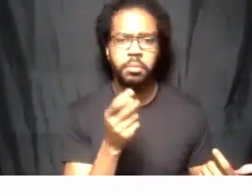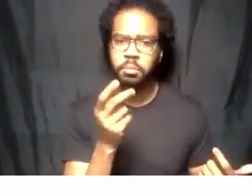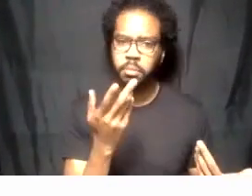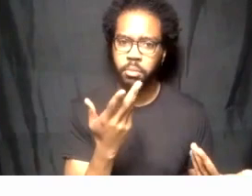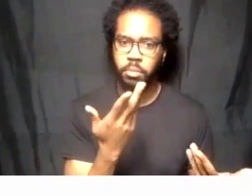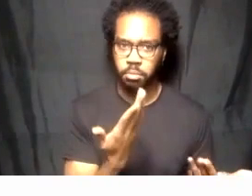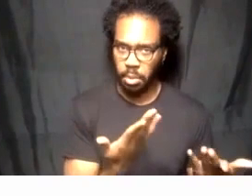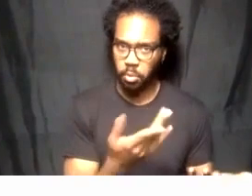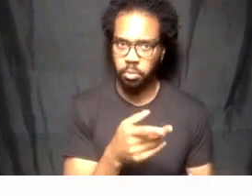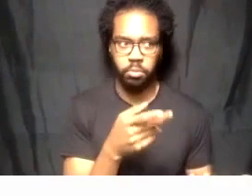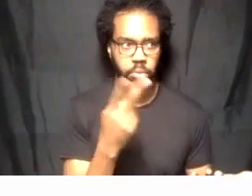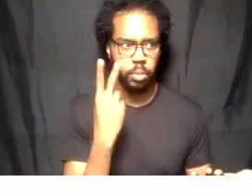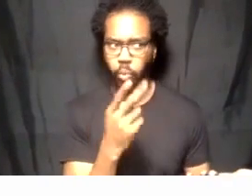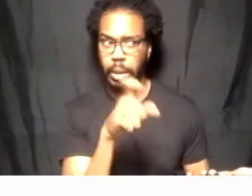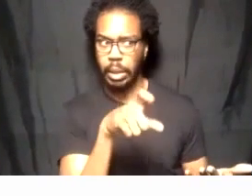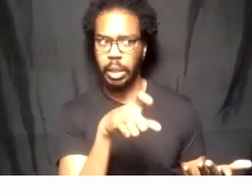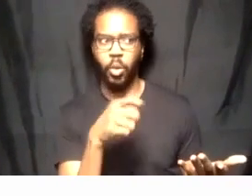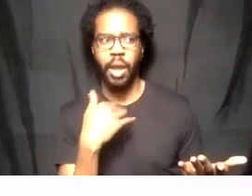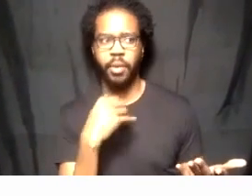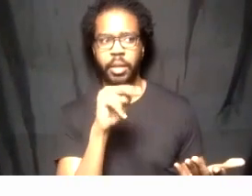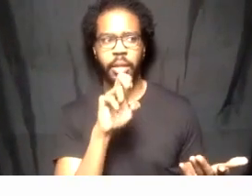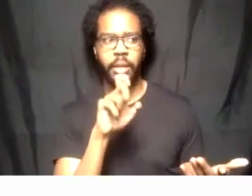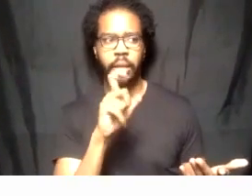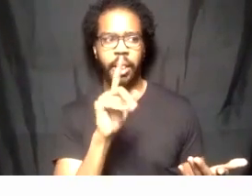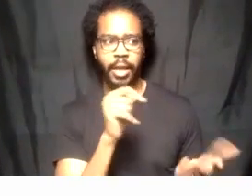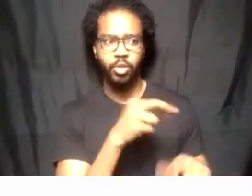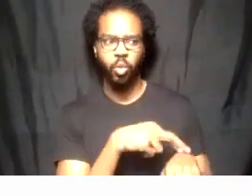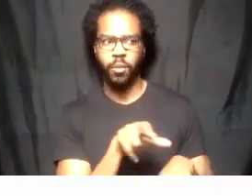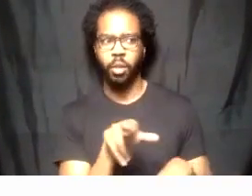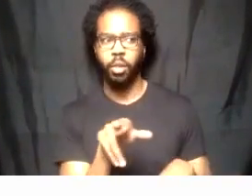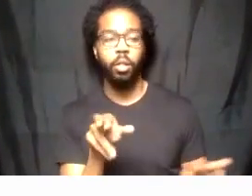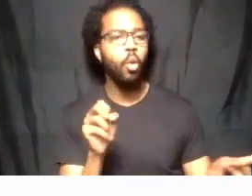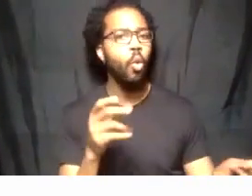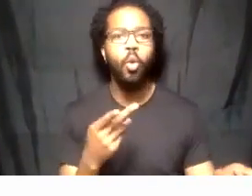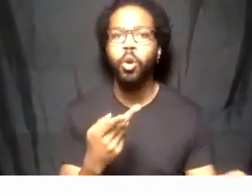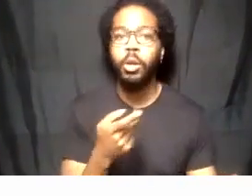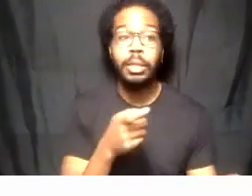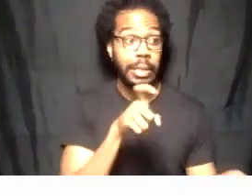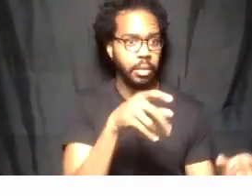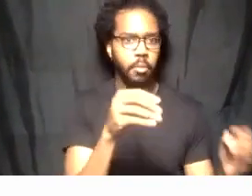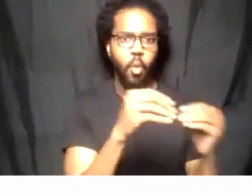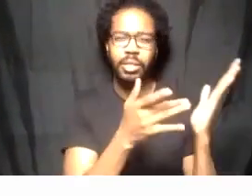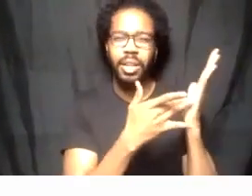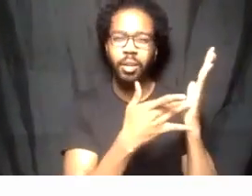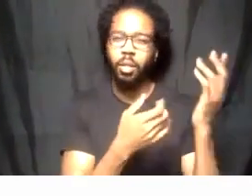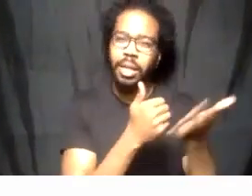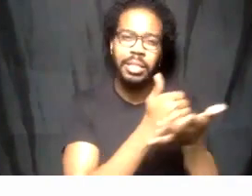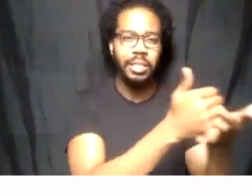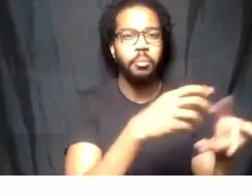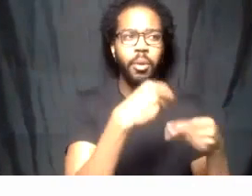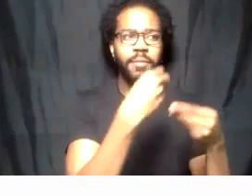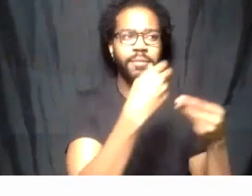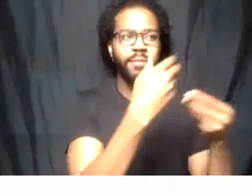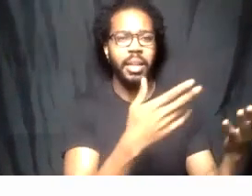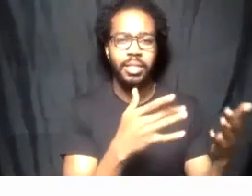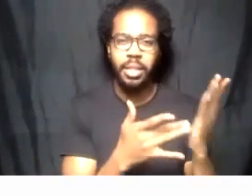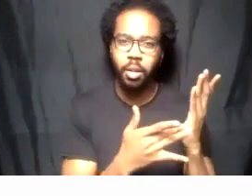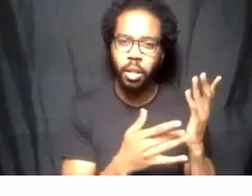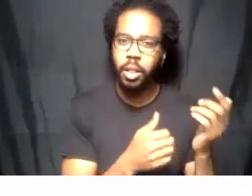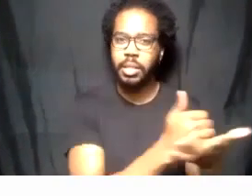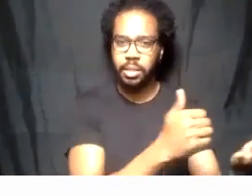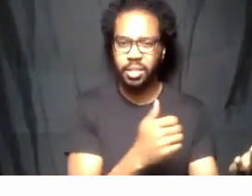be a need for a neglect referral, as well as whether there's need for more technical assistance and providing the technical assistance